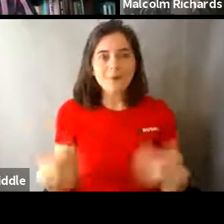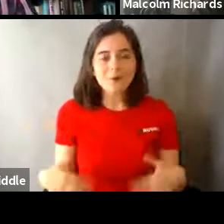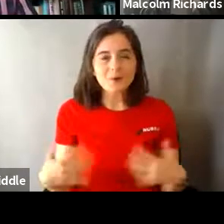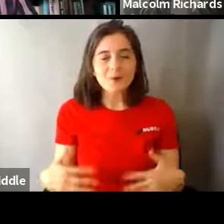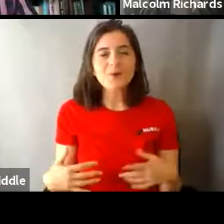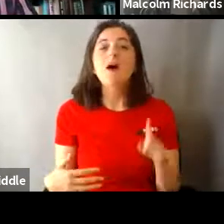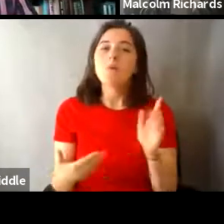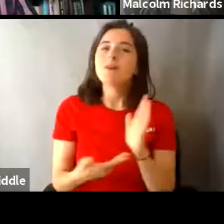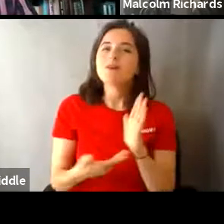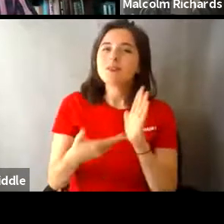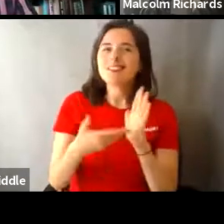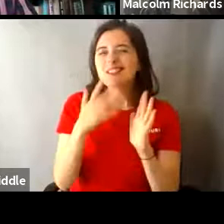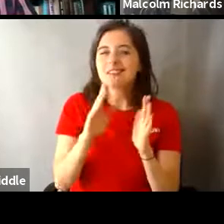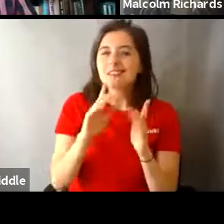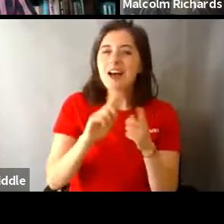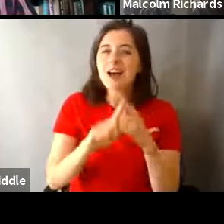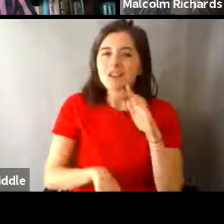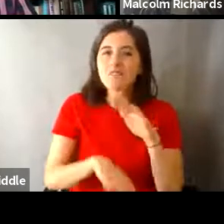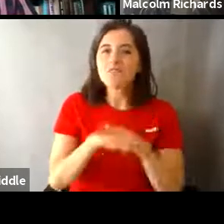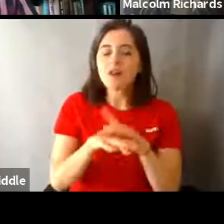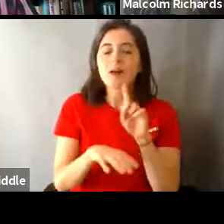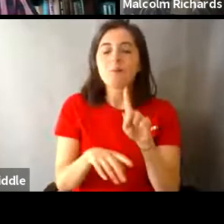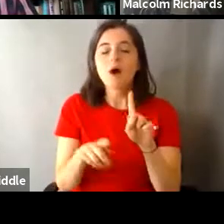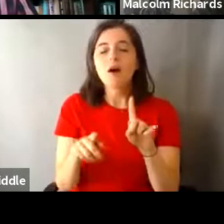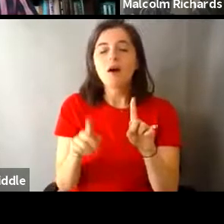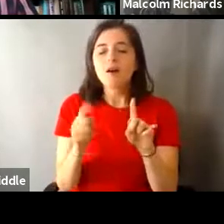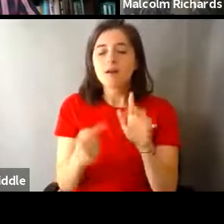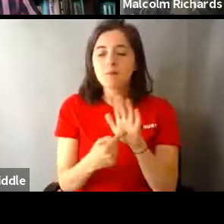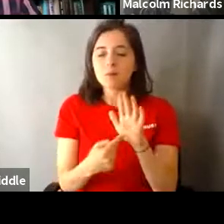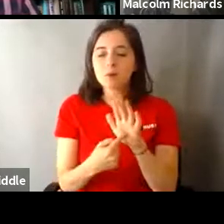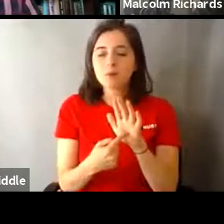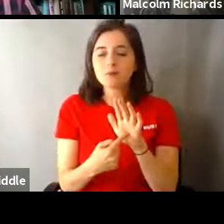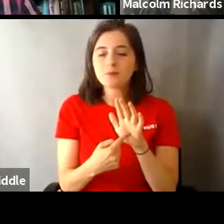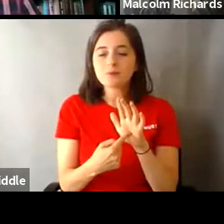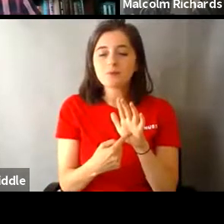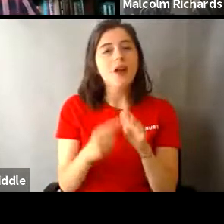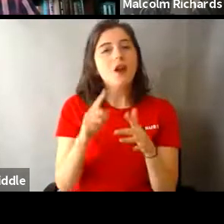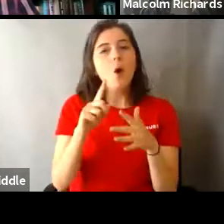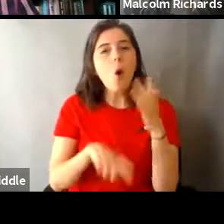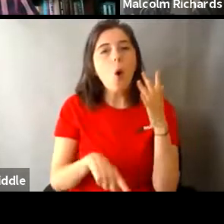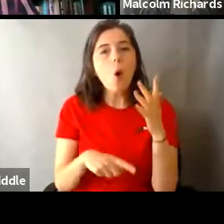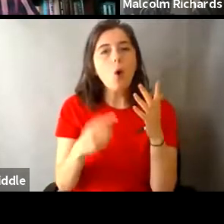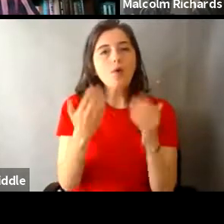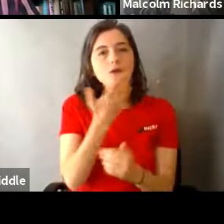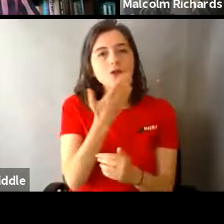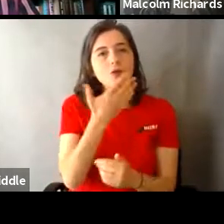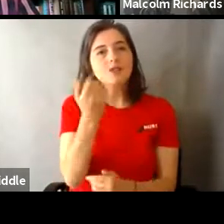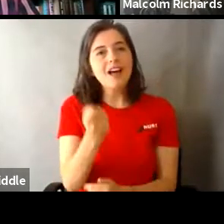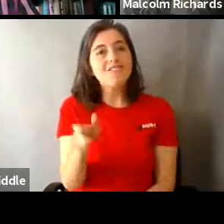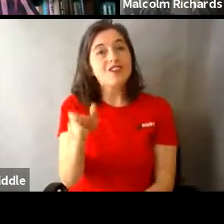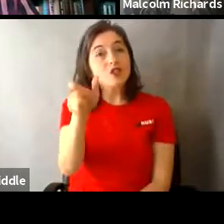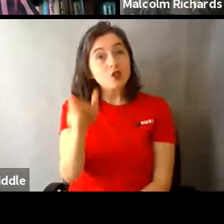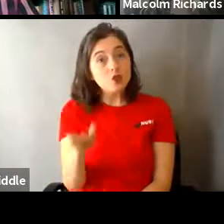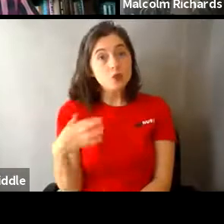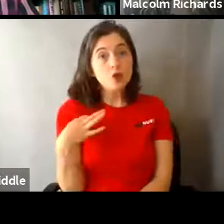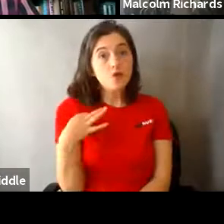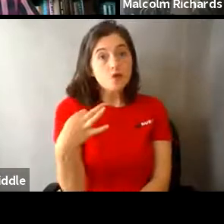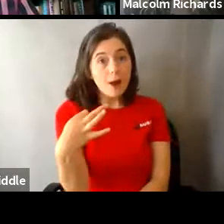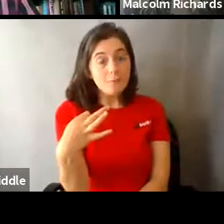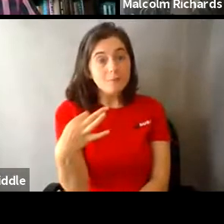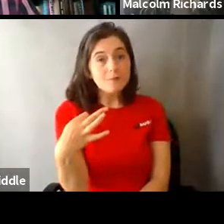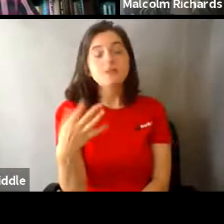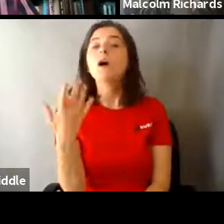answer fully the question, but I think is important, is that in all of the schools, there are student representatives on the school